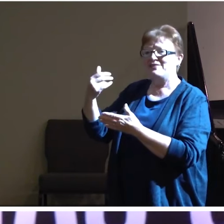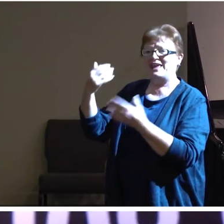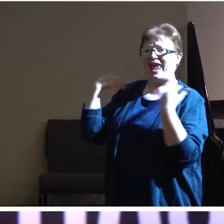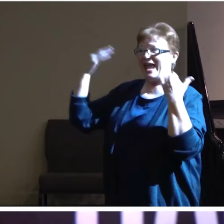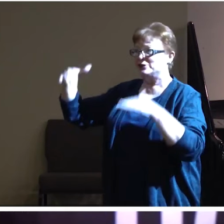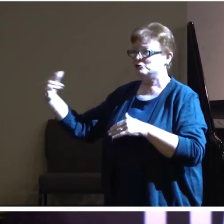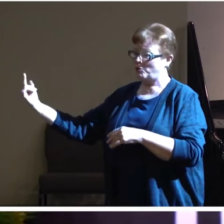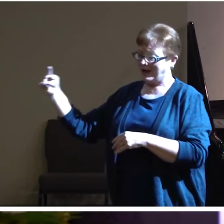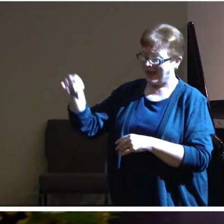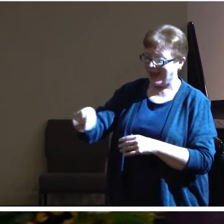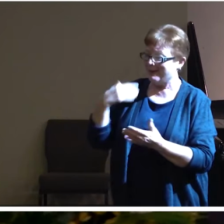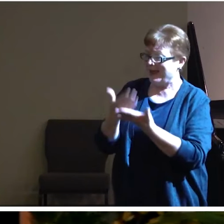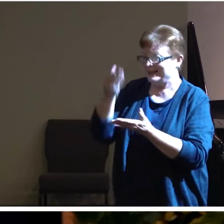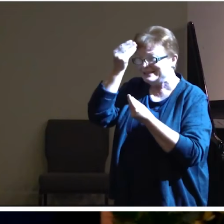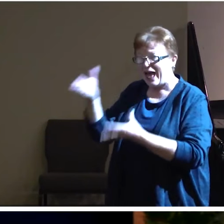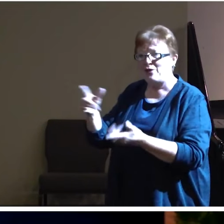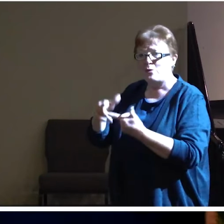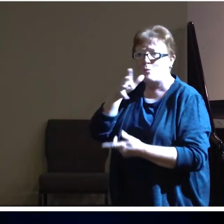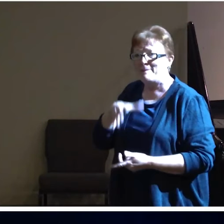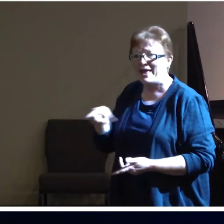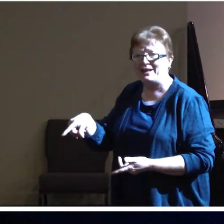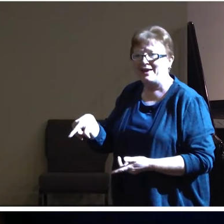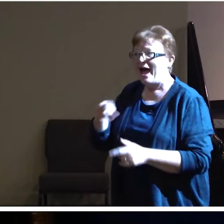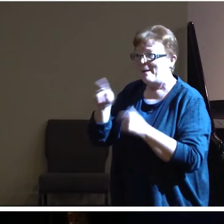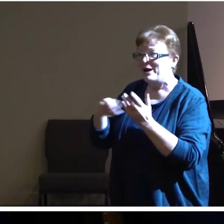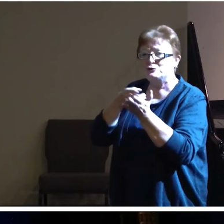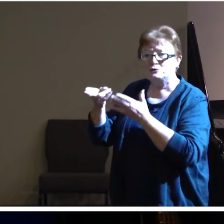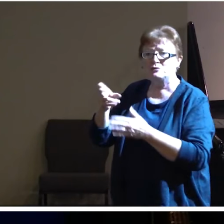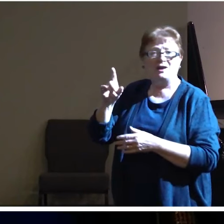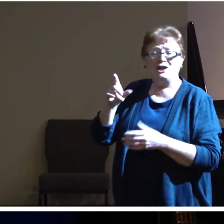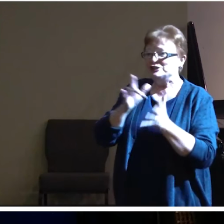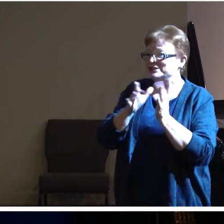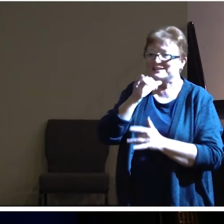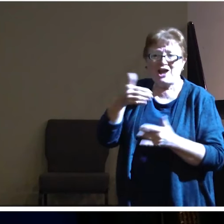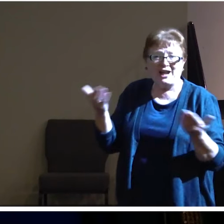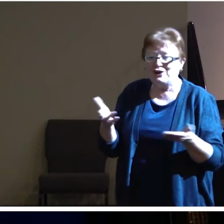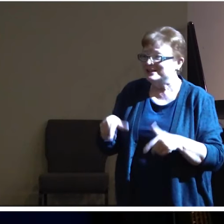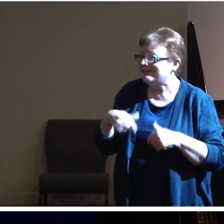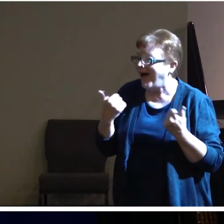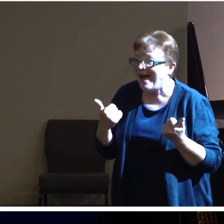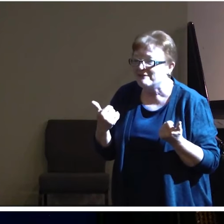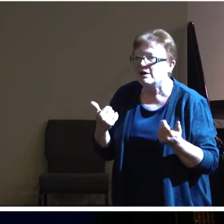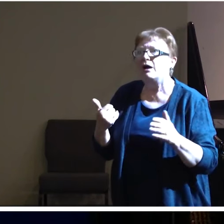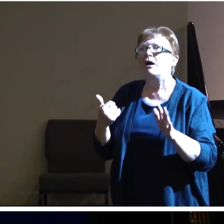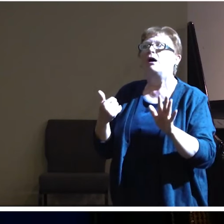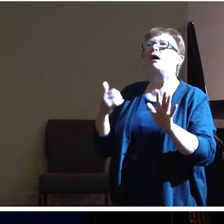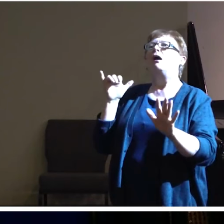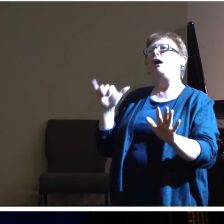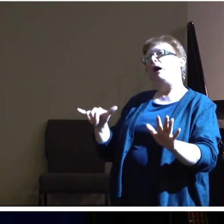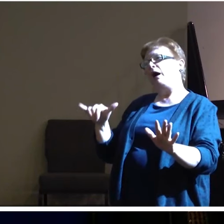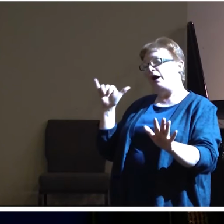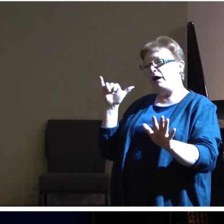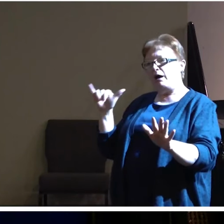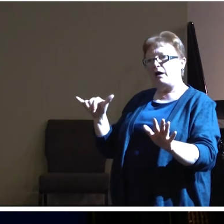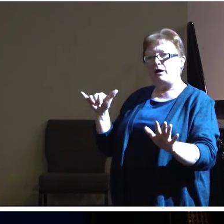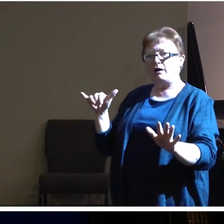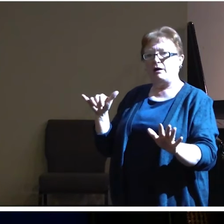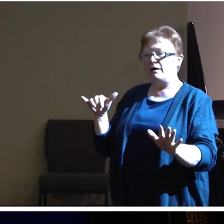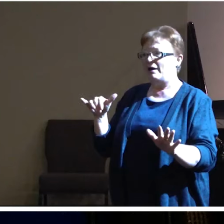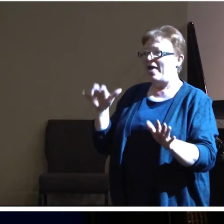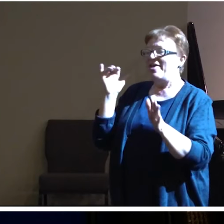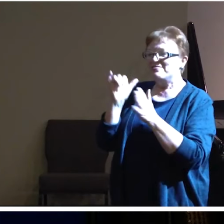the truth, later affirmed by human experience as they actually see the risen Christ and are able to recall, oh,